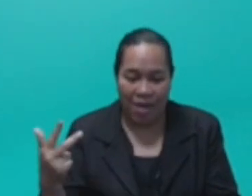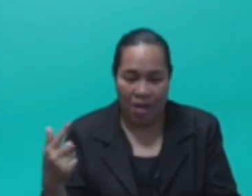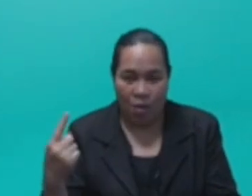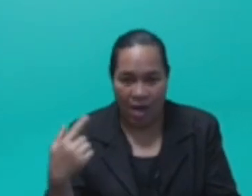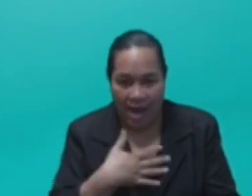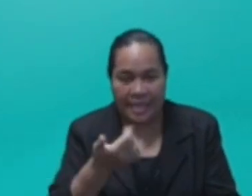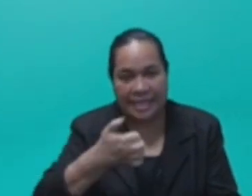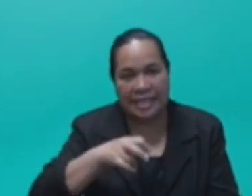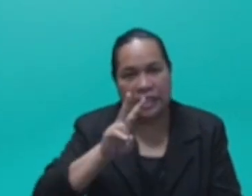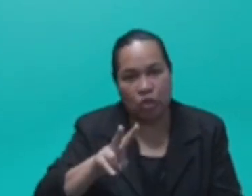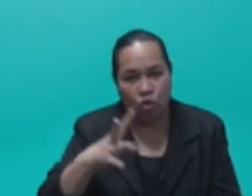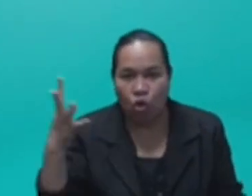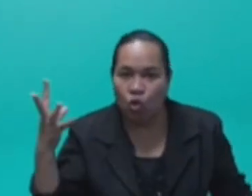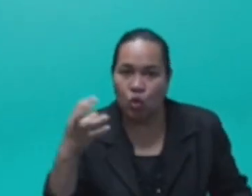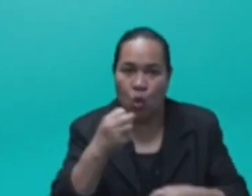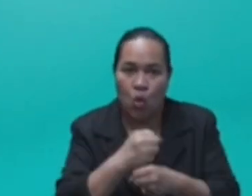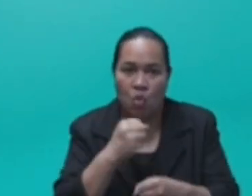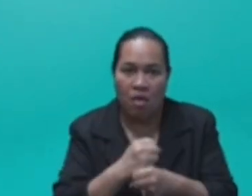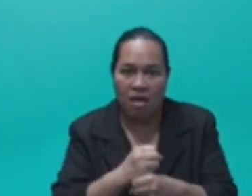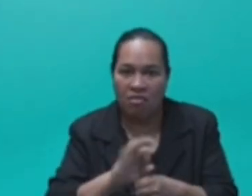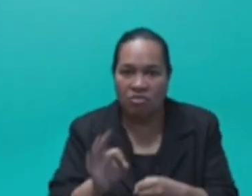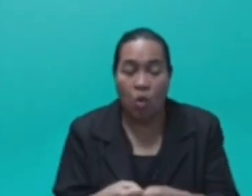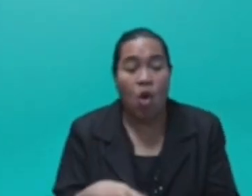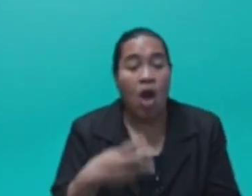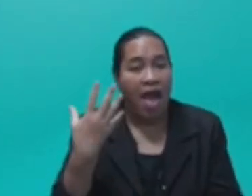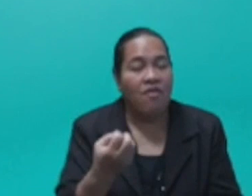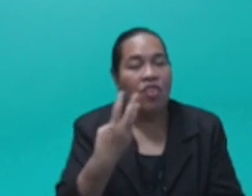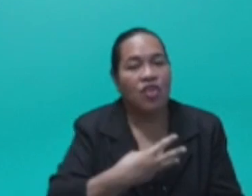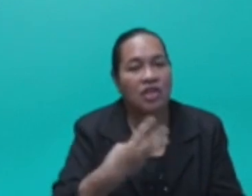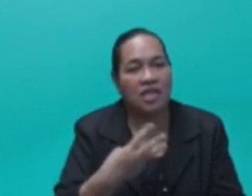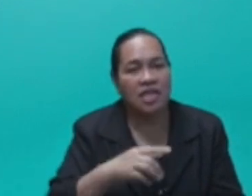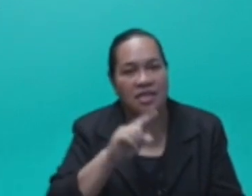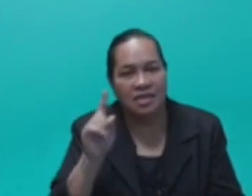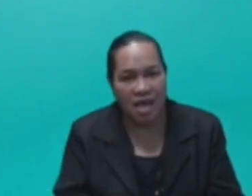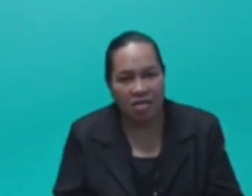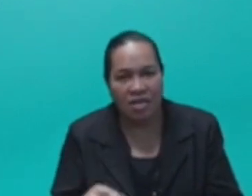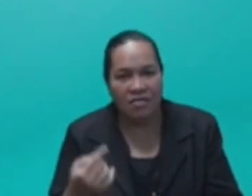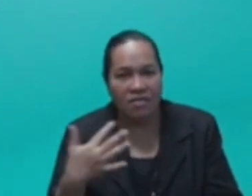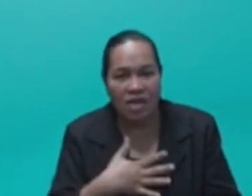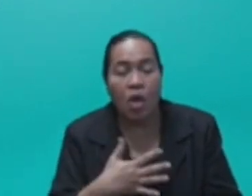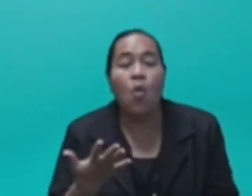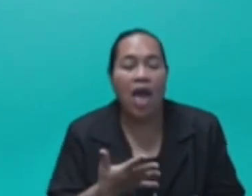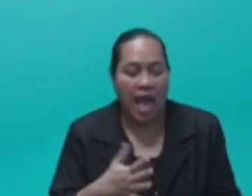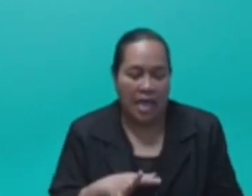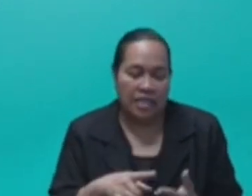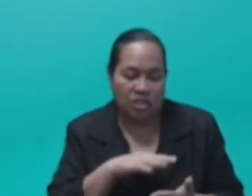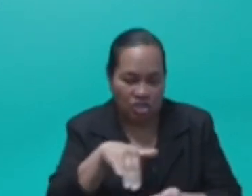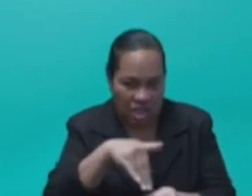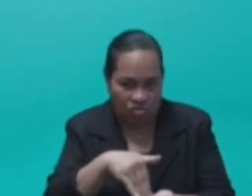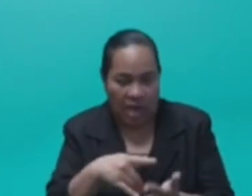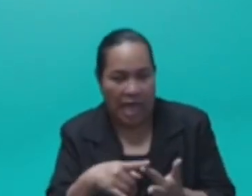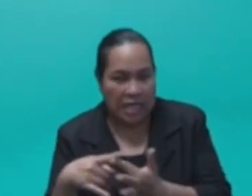26,162 pending cases in total. There were 13,586 pending cases in the Central and Eastern Division,